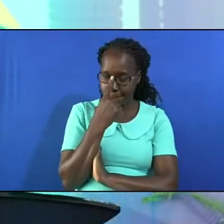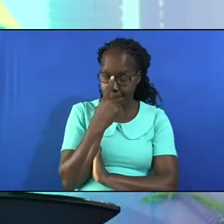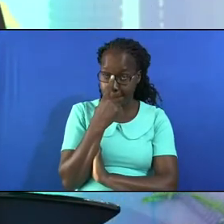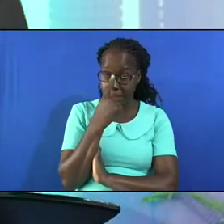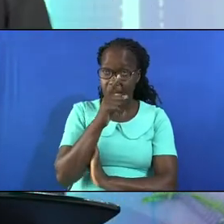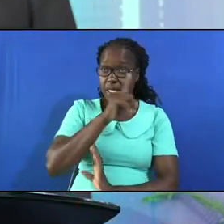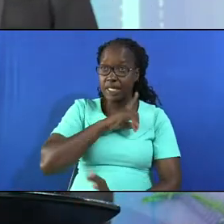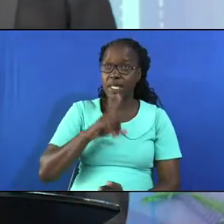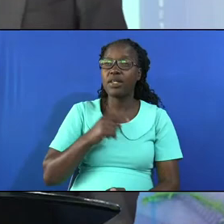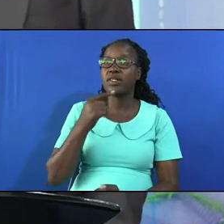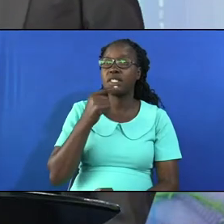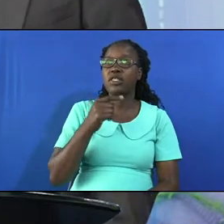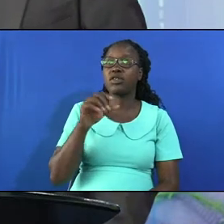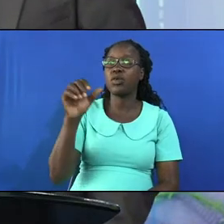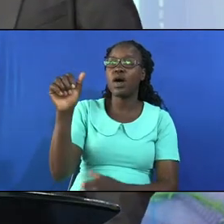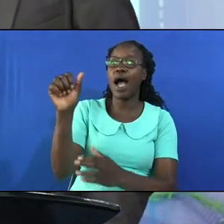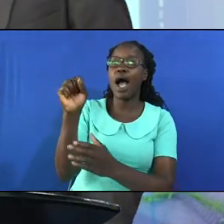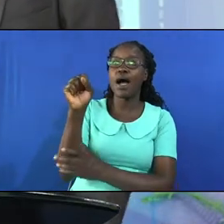1. The Lord said to who?